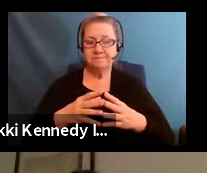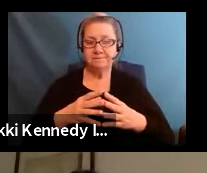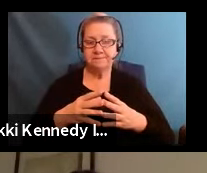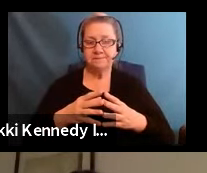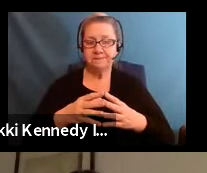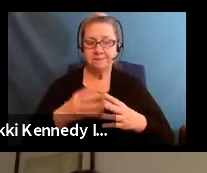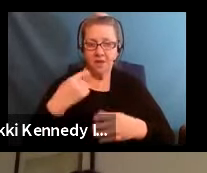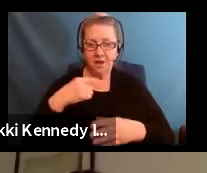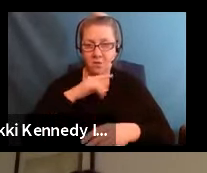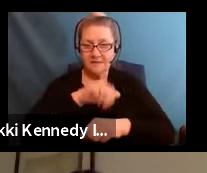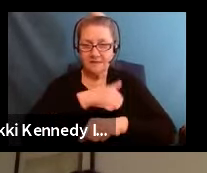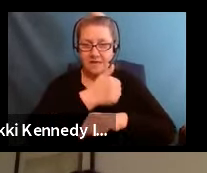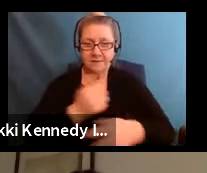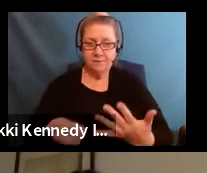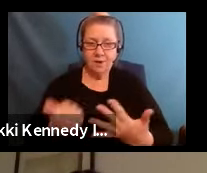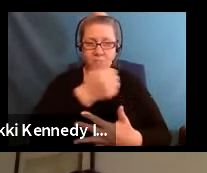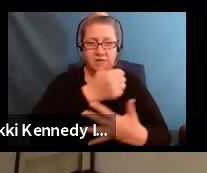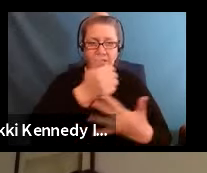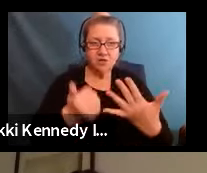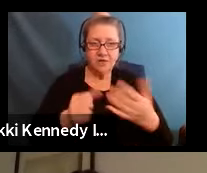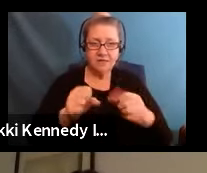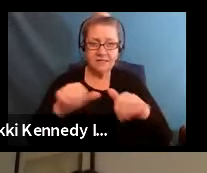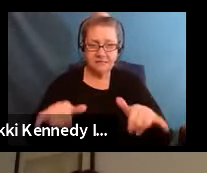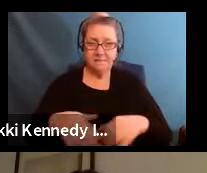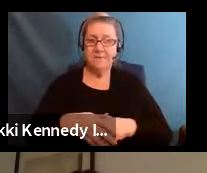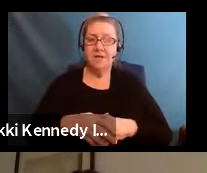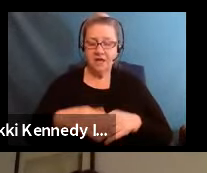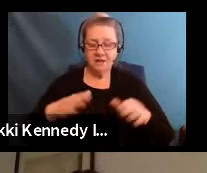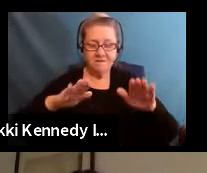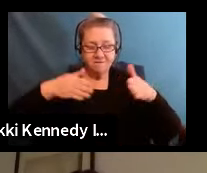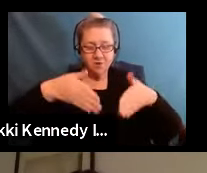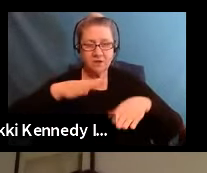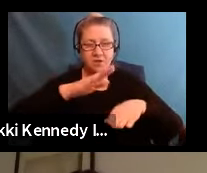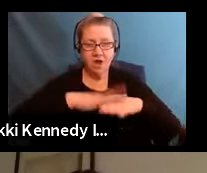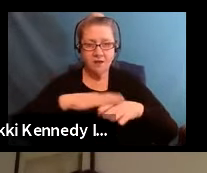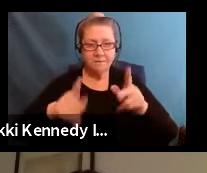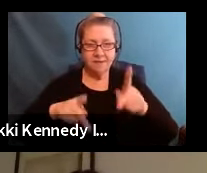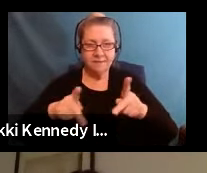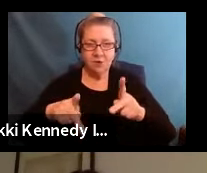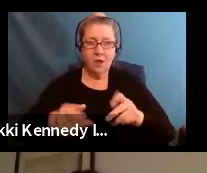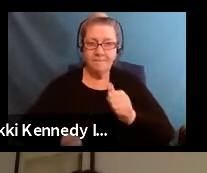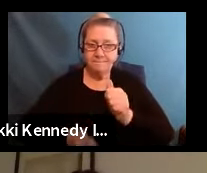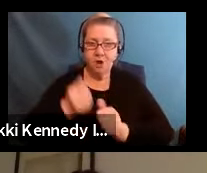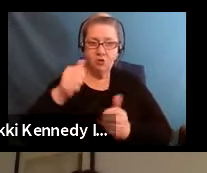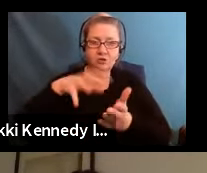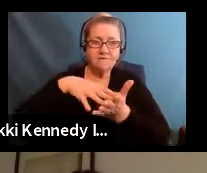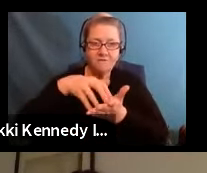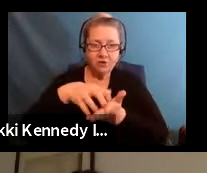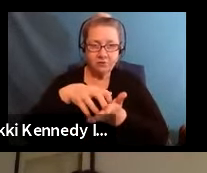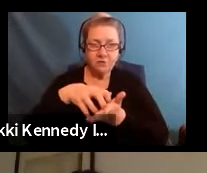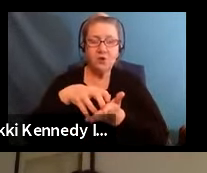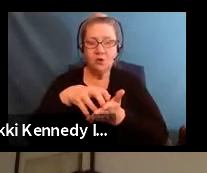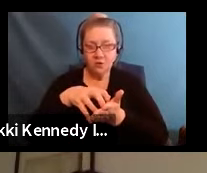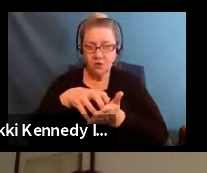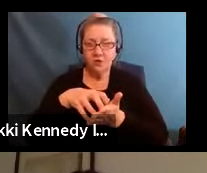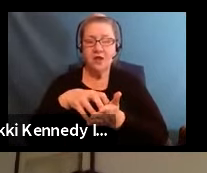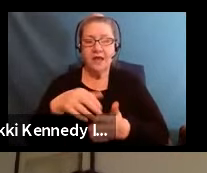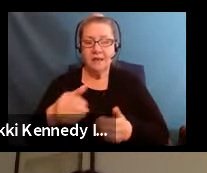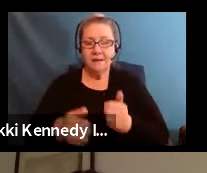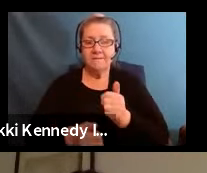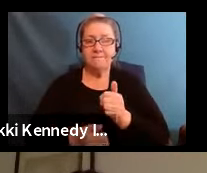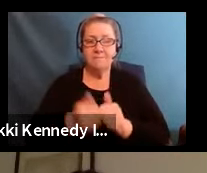we've established a prioritization system that's focused on those who are most vulnerable and the likelihood of